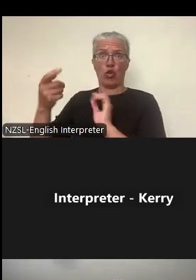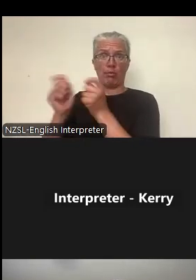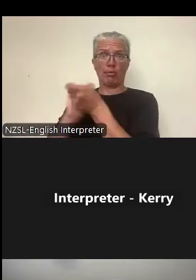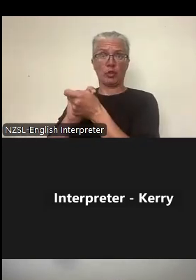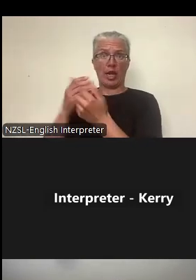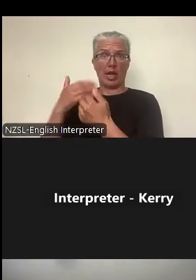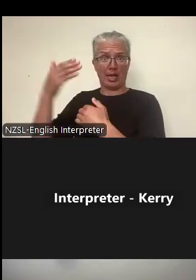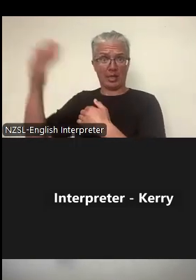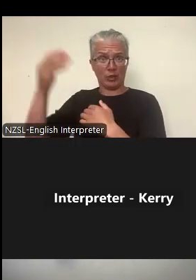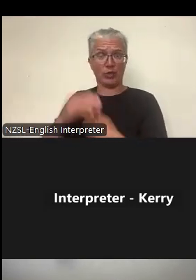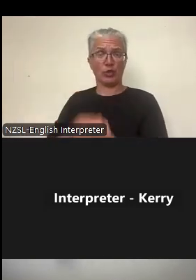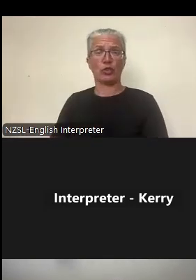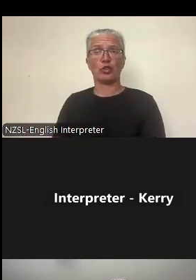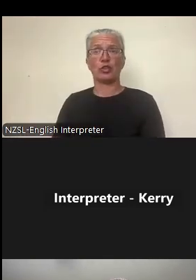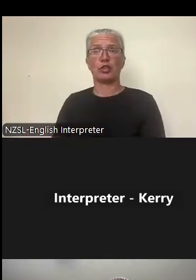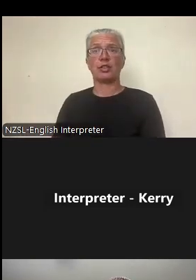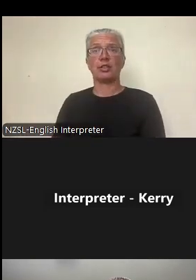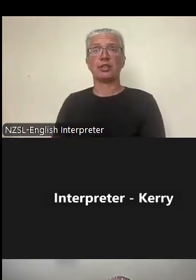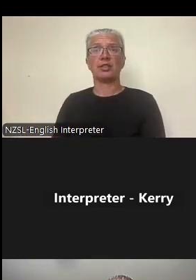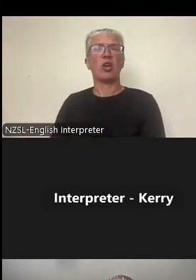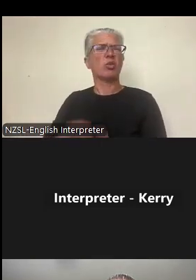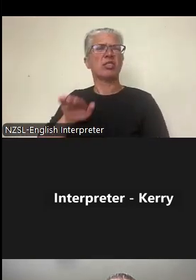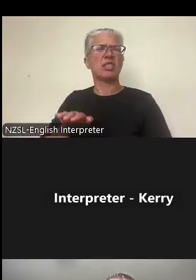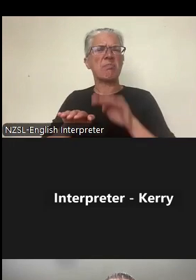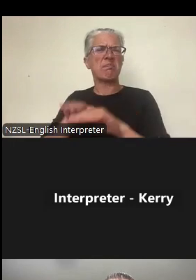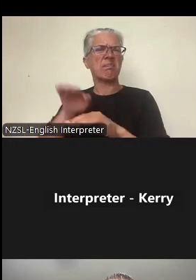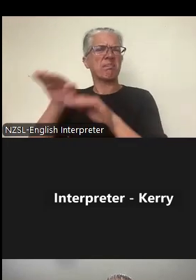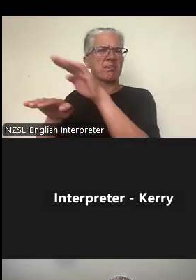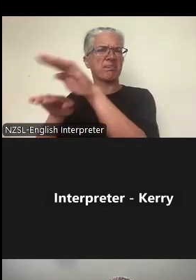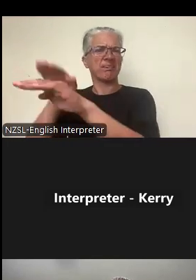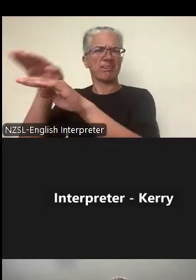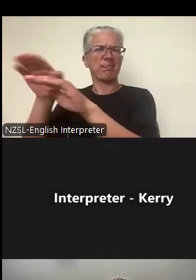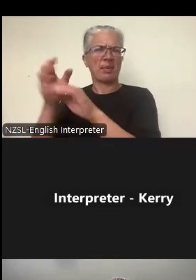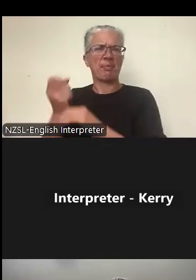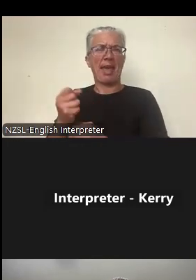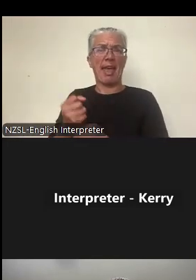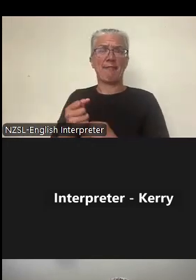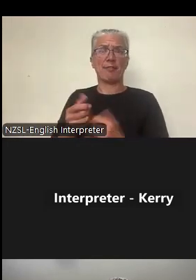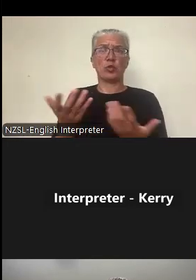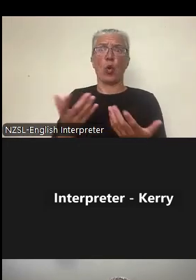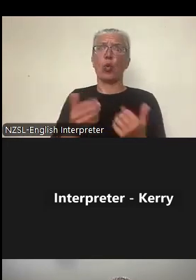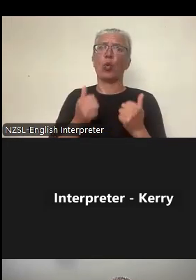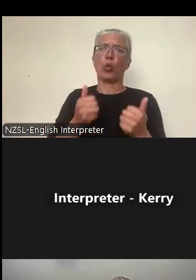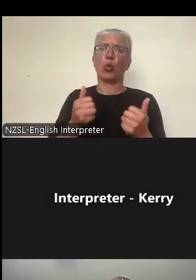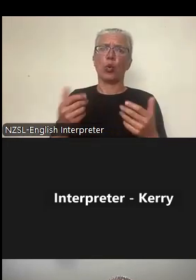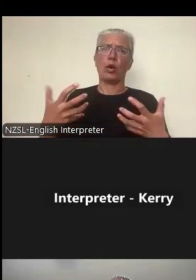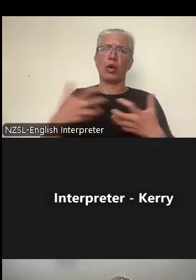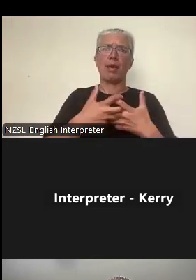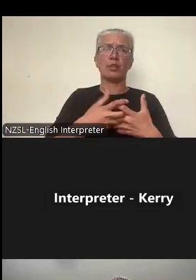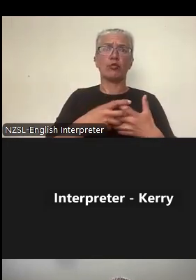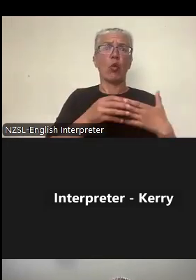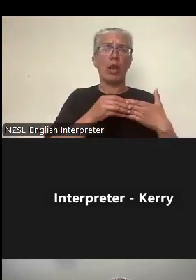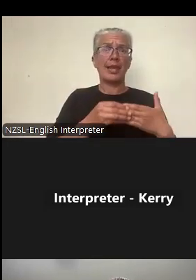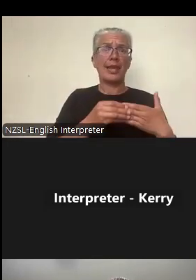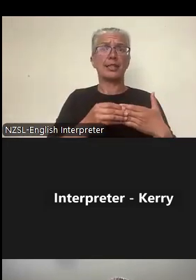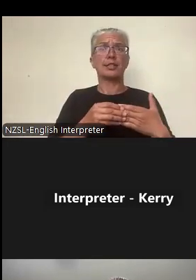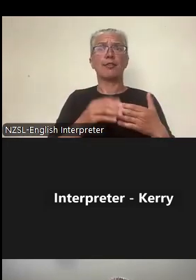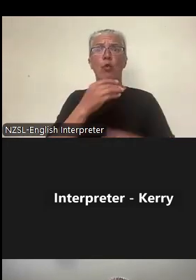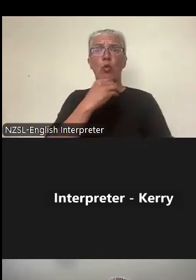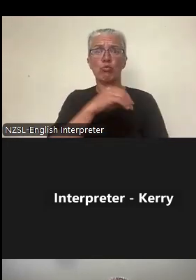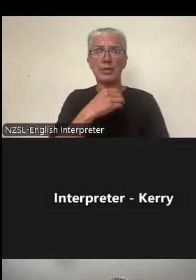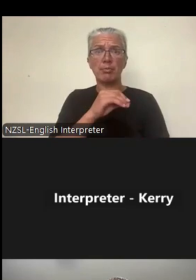Step 1, and this is the core work for principals and leaders, and it starts before any change is